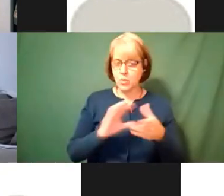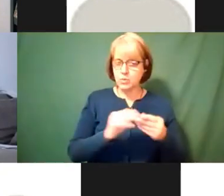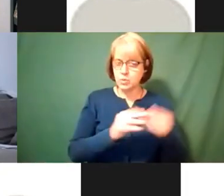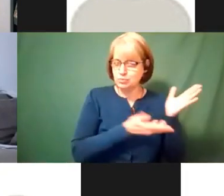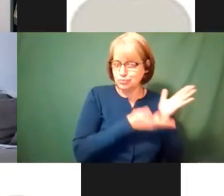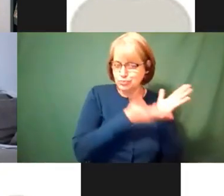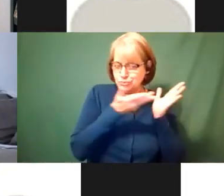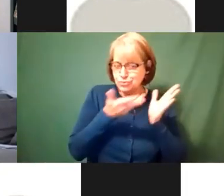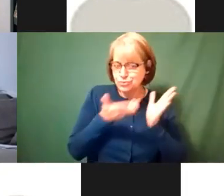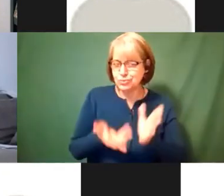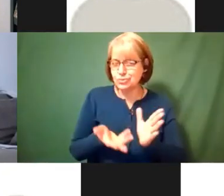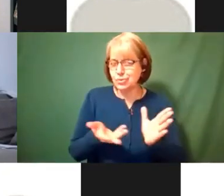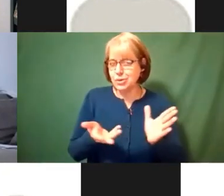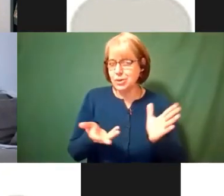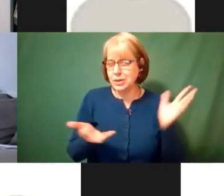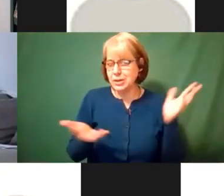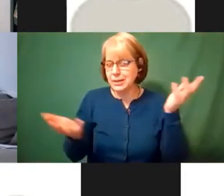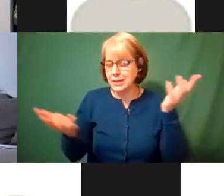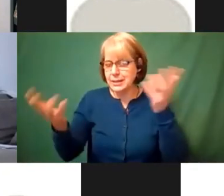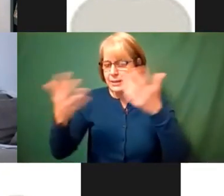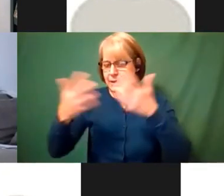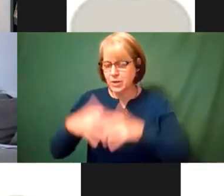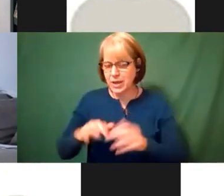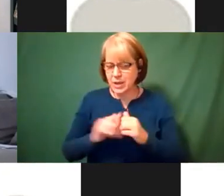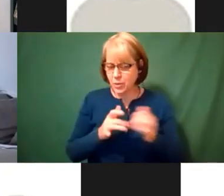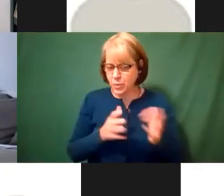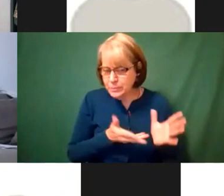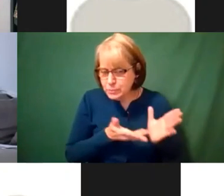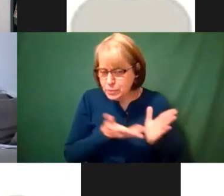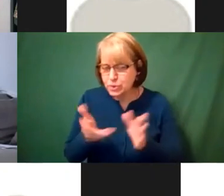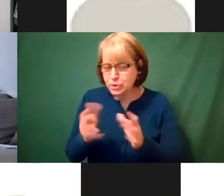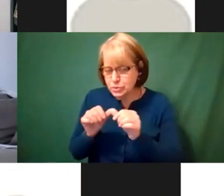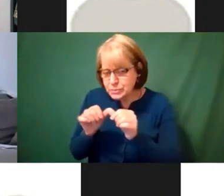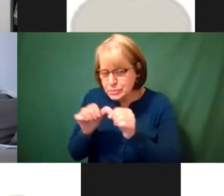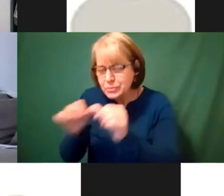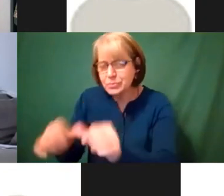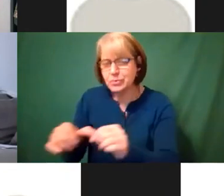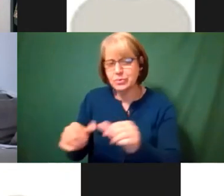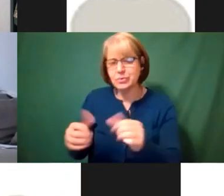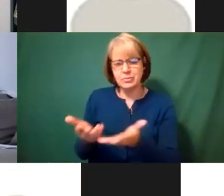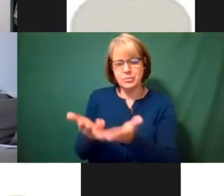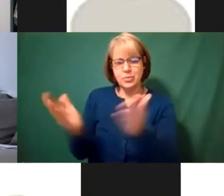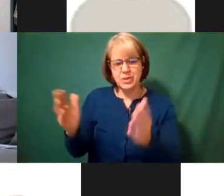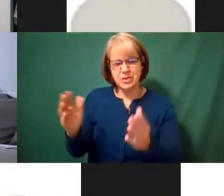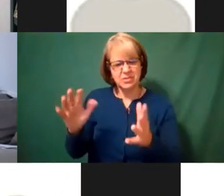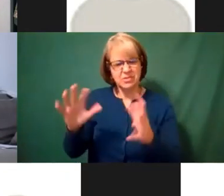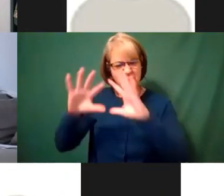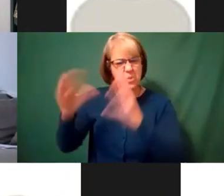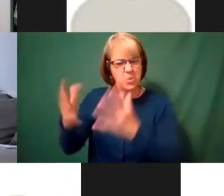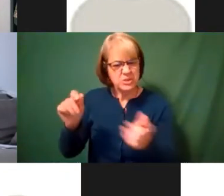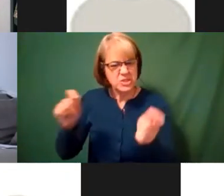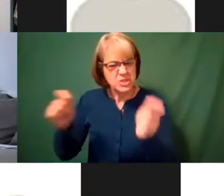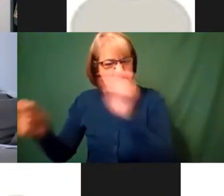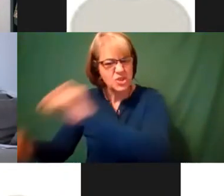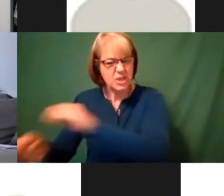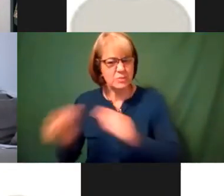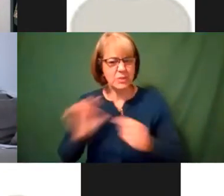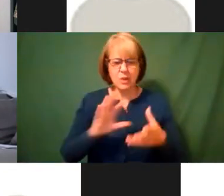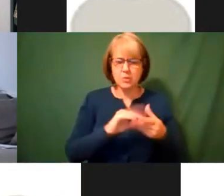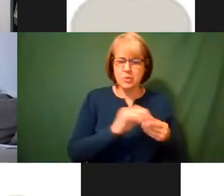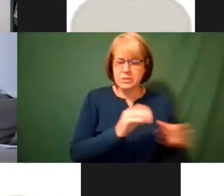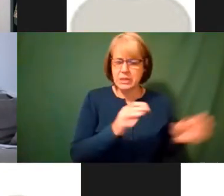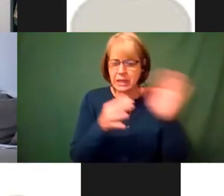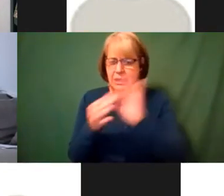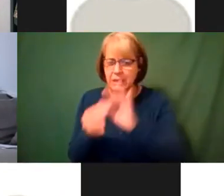actually integrating them. How do we move that into the future in a changing world? Because we're saying, how do we make our stories connected to the